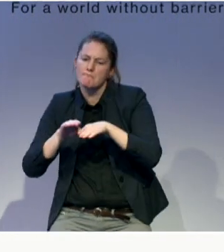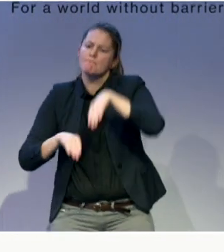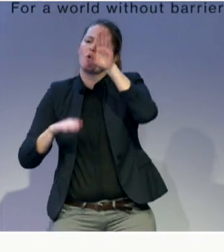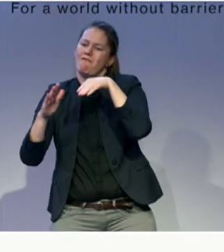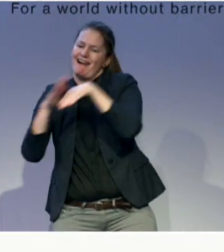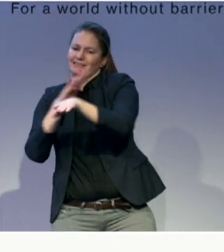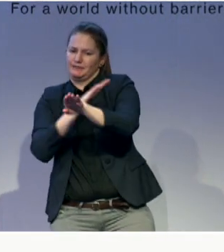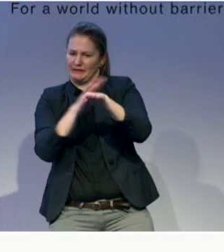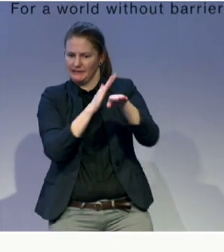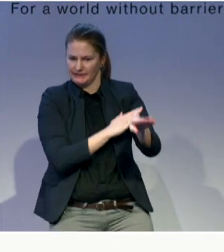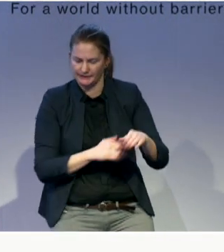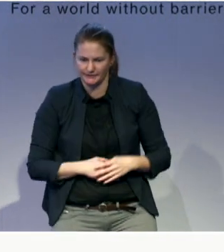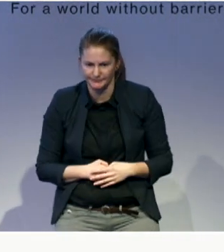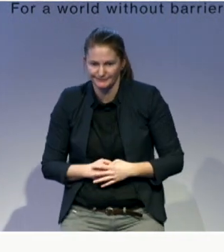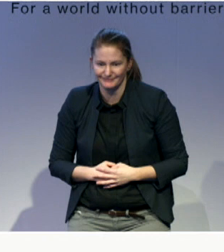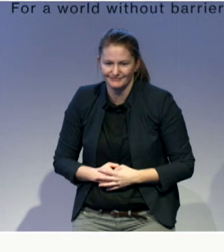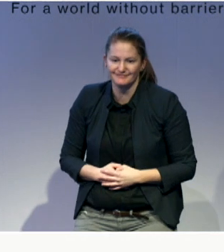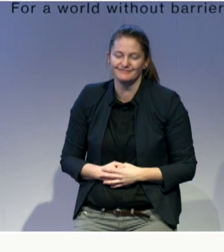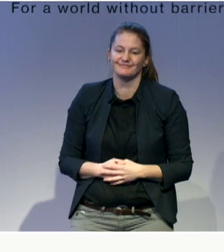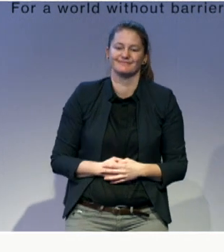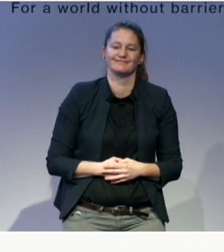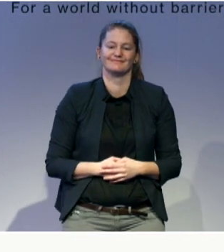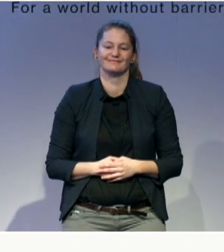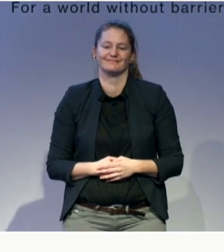conference accessibility for the very first time.